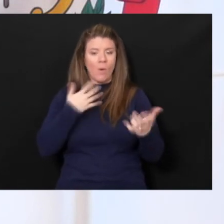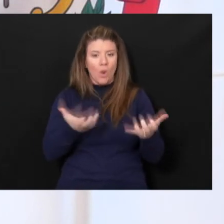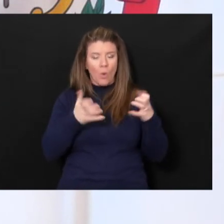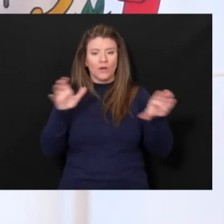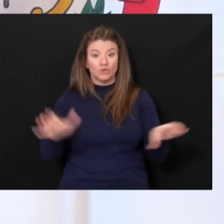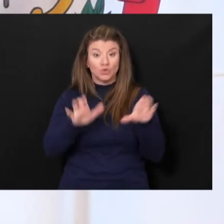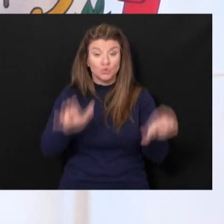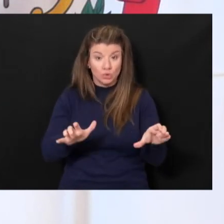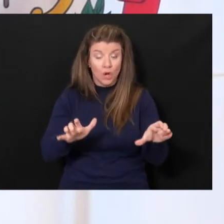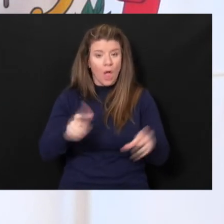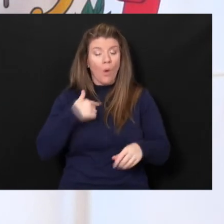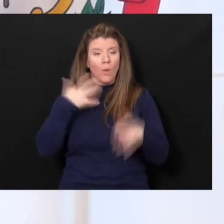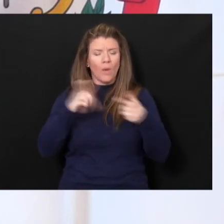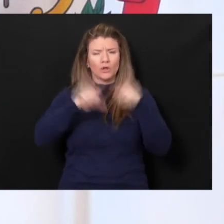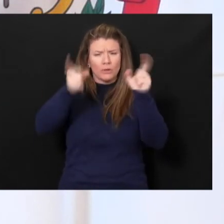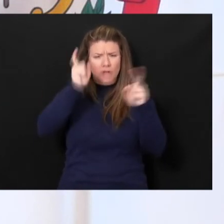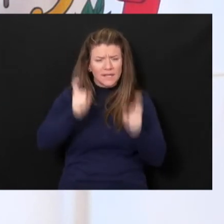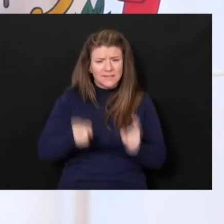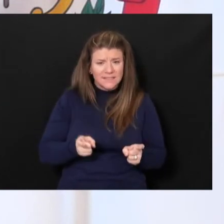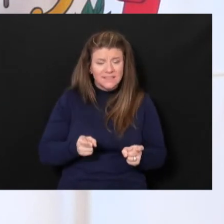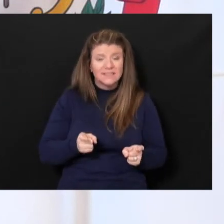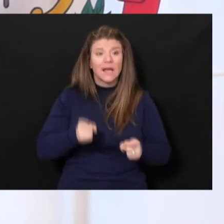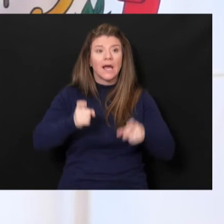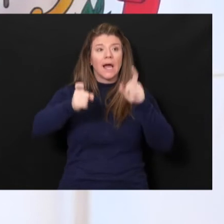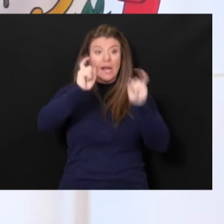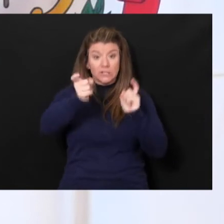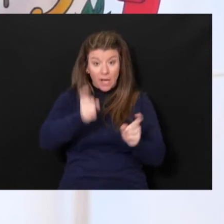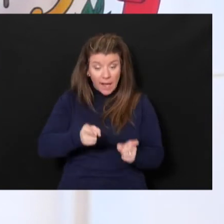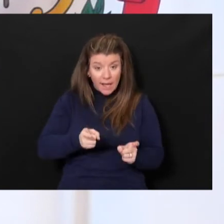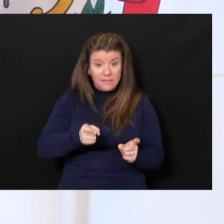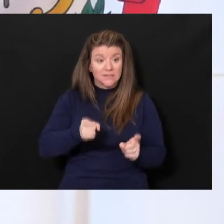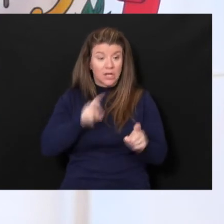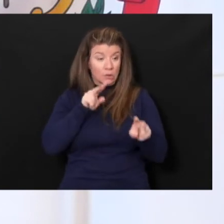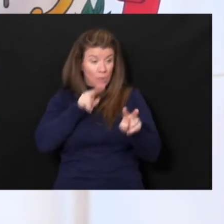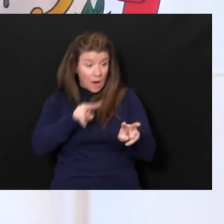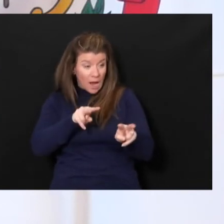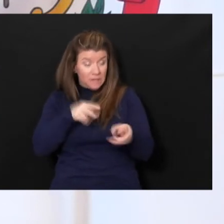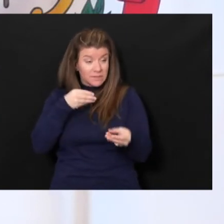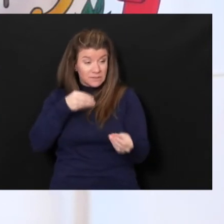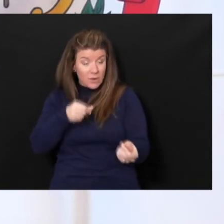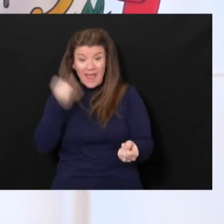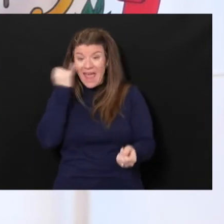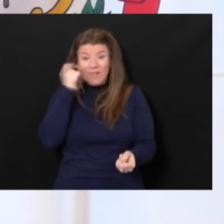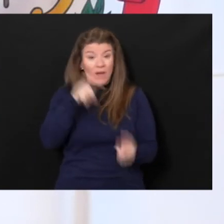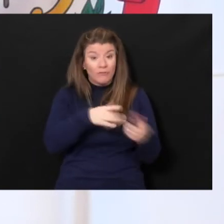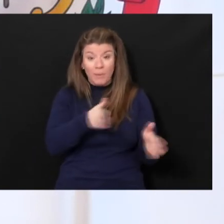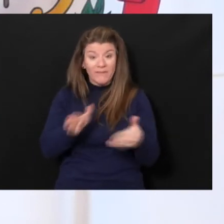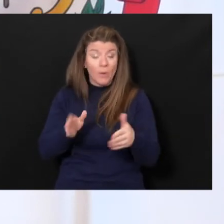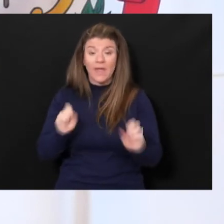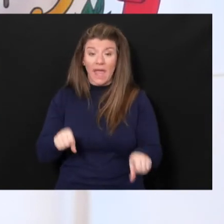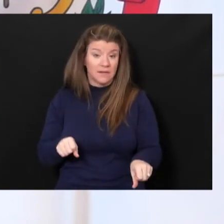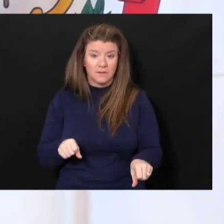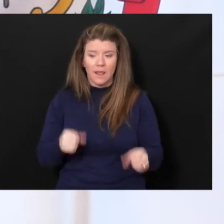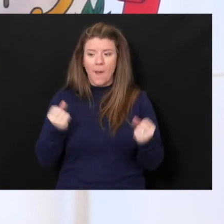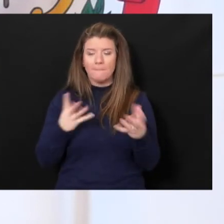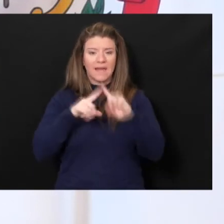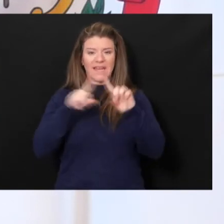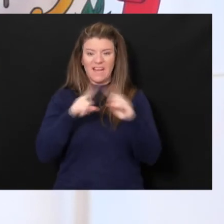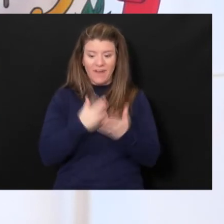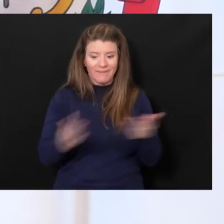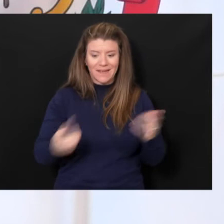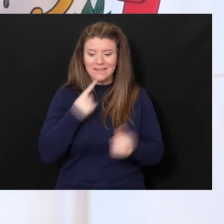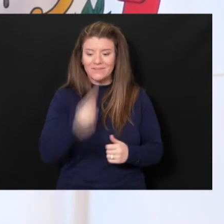do is adjust, be fluid, pivot, all the different things that I've told you over